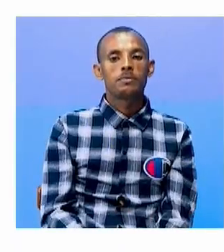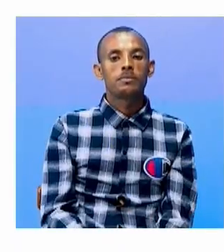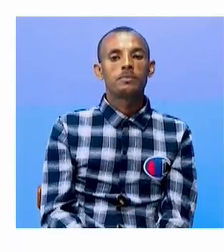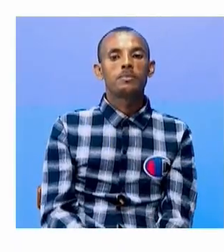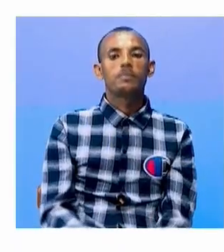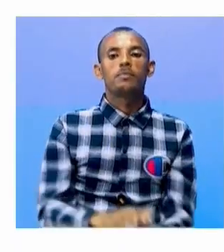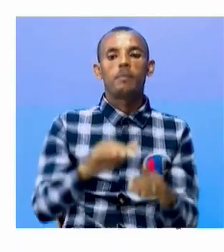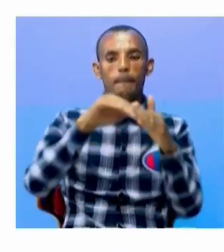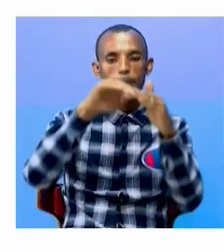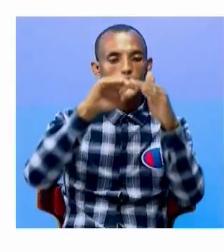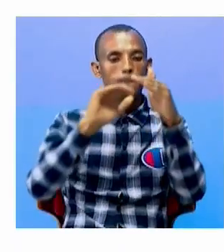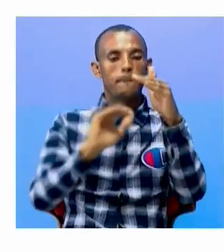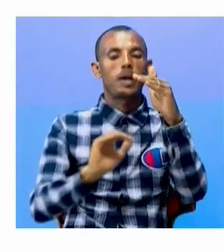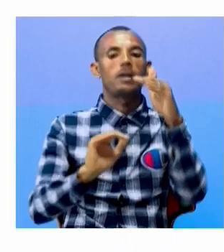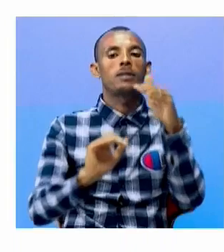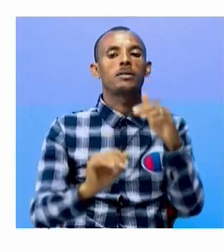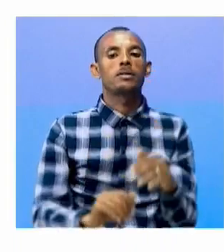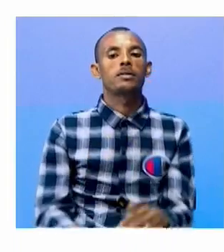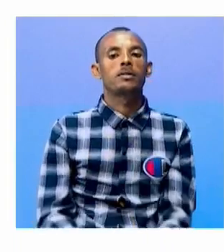minus